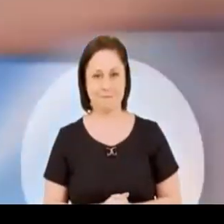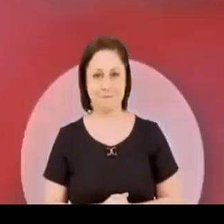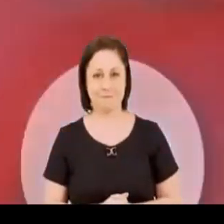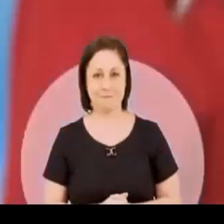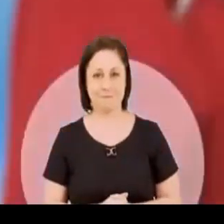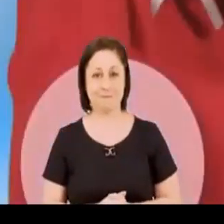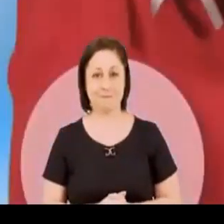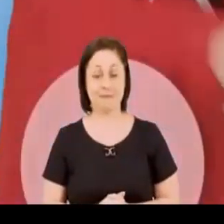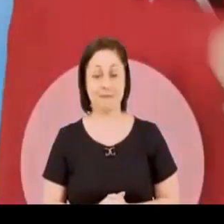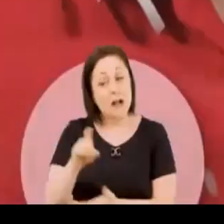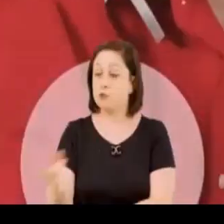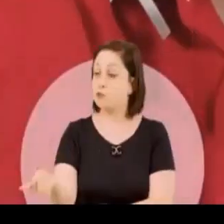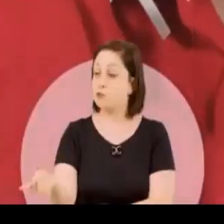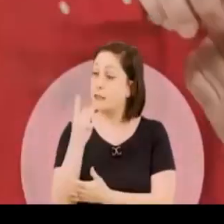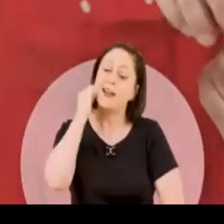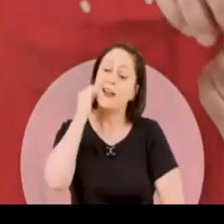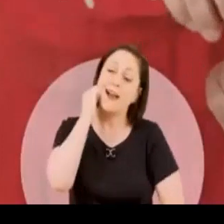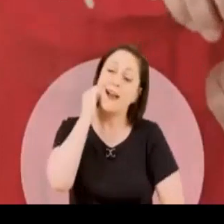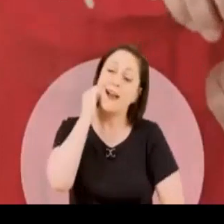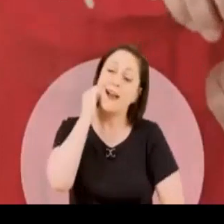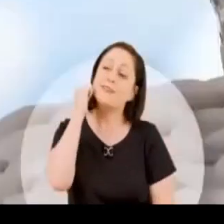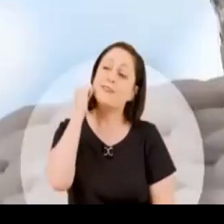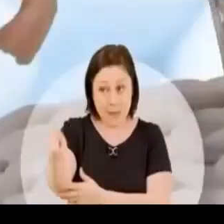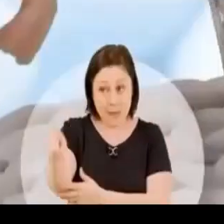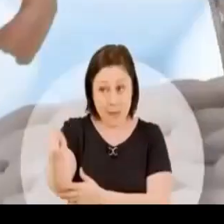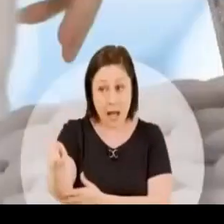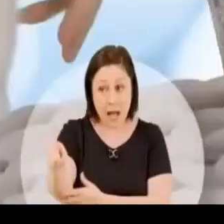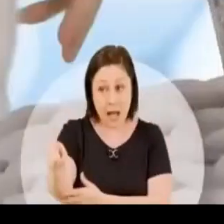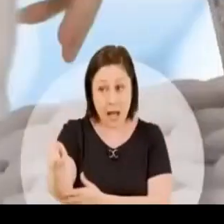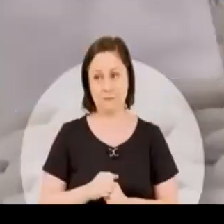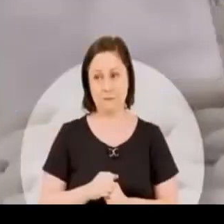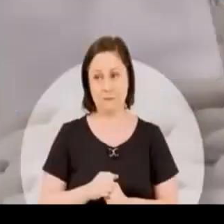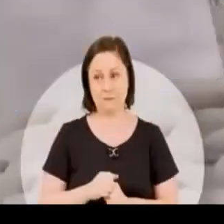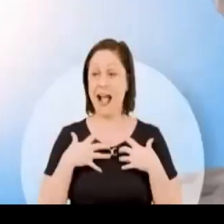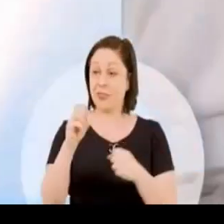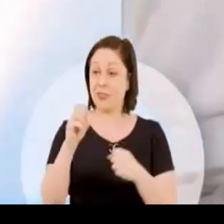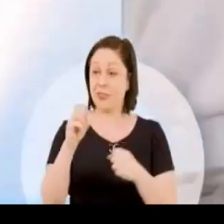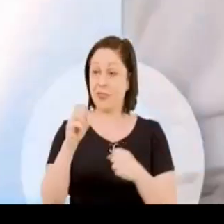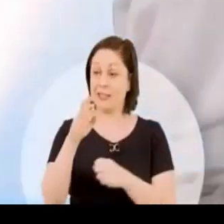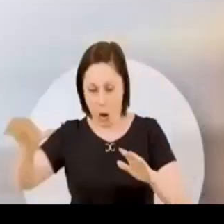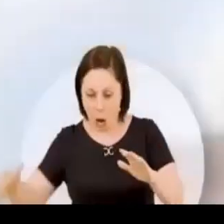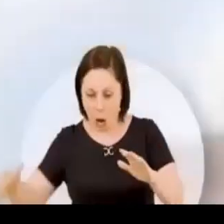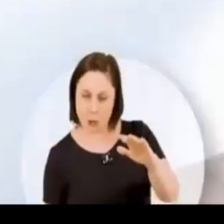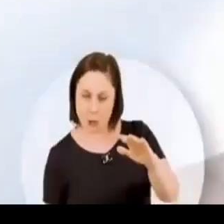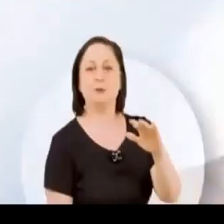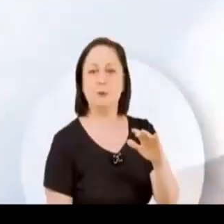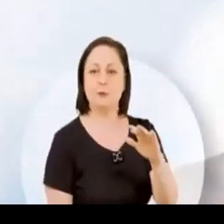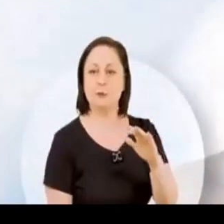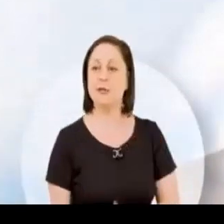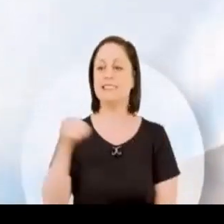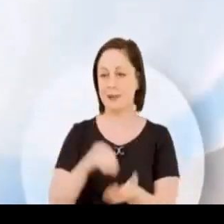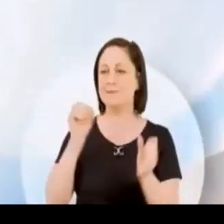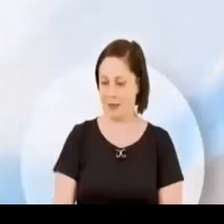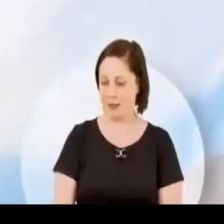You gotta take your medications every day. Let's put a healthy snack under the diabetes bush for the doctor